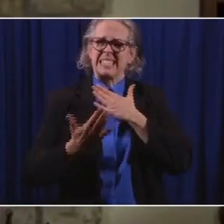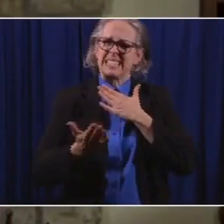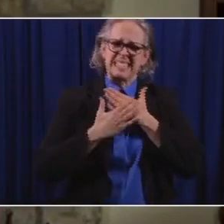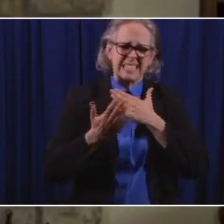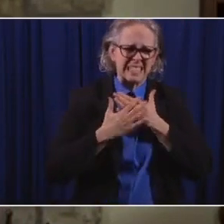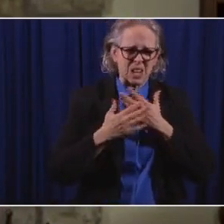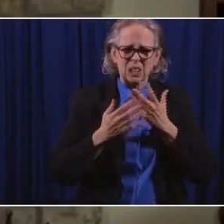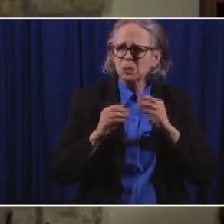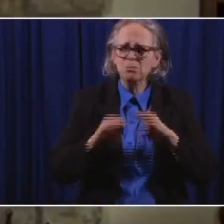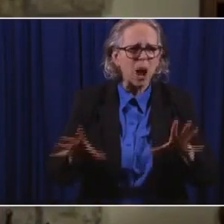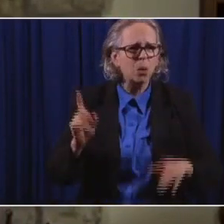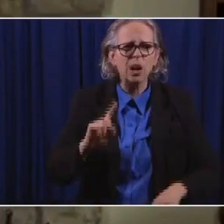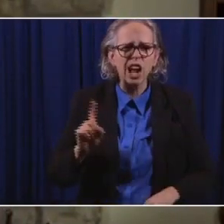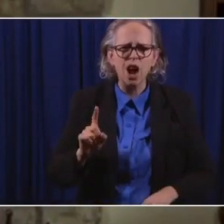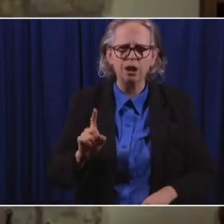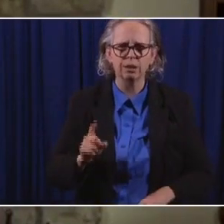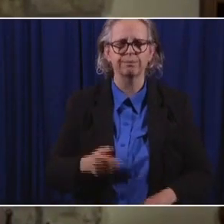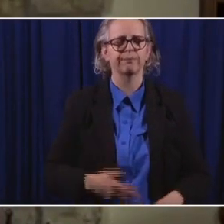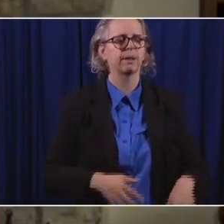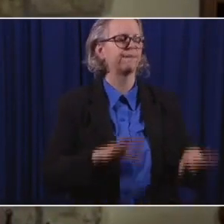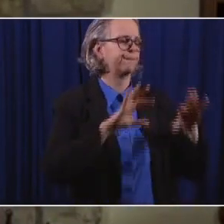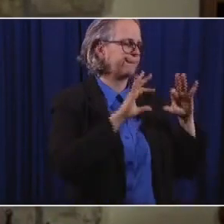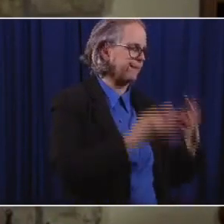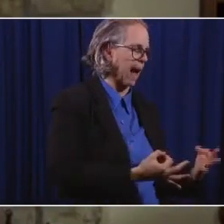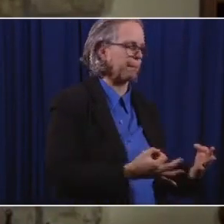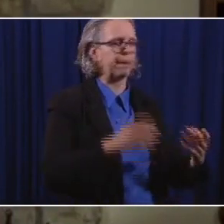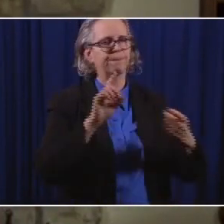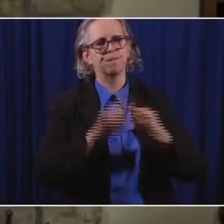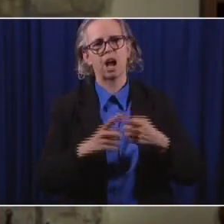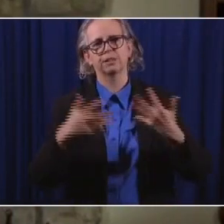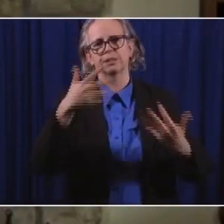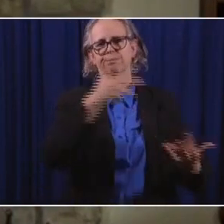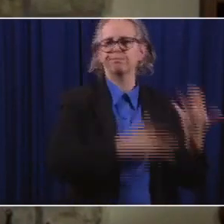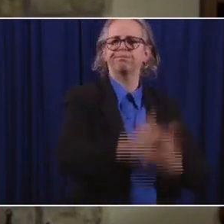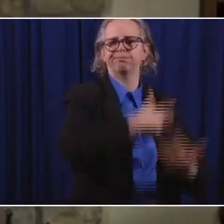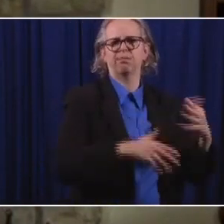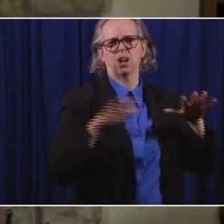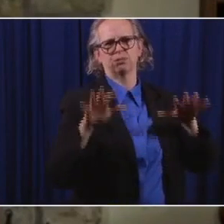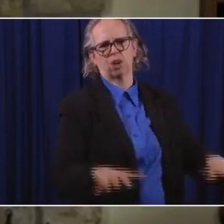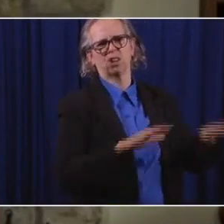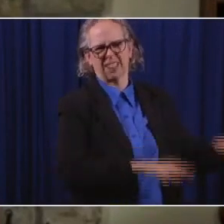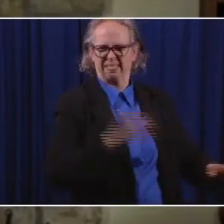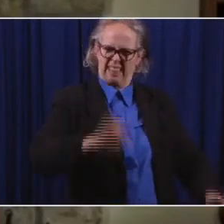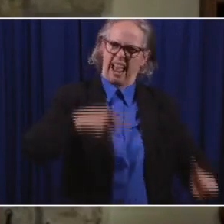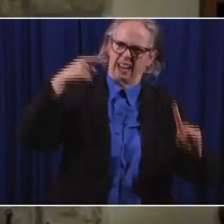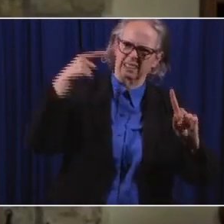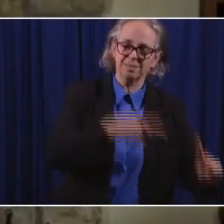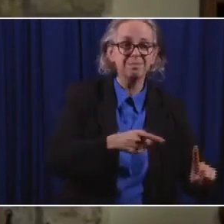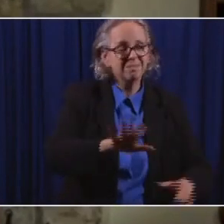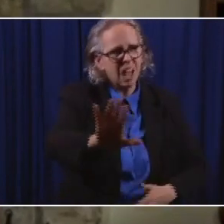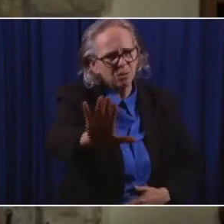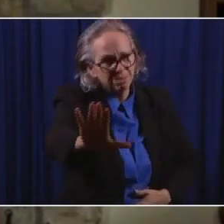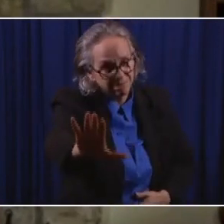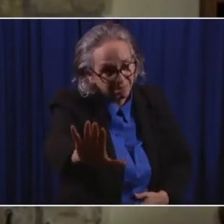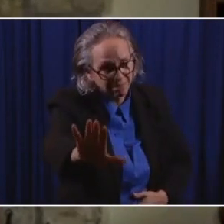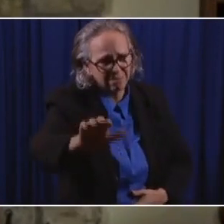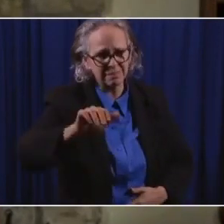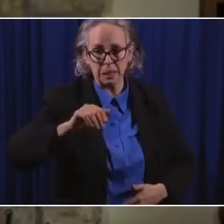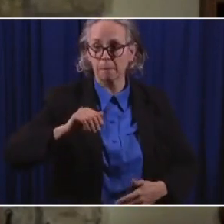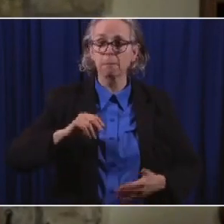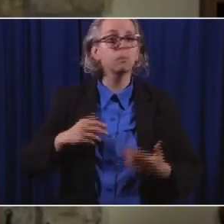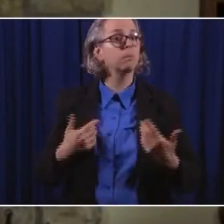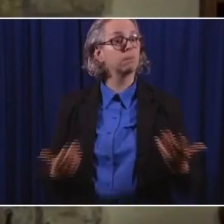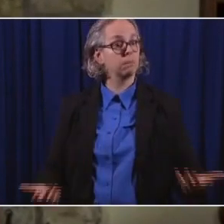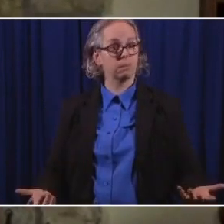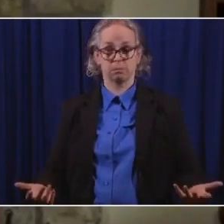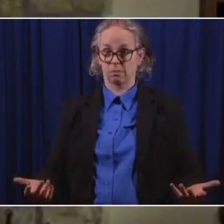me. So we're never going to, please don't misunderstand what I'm saying. I'm not saying there's not spread in workplace.